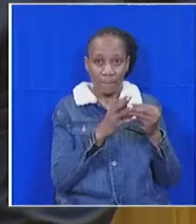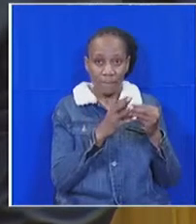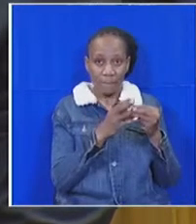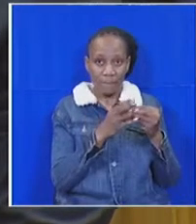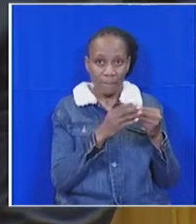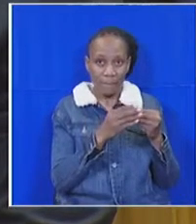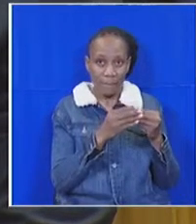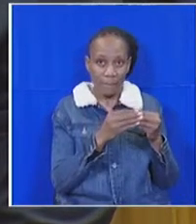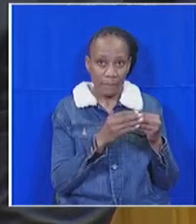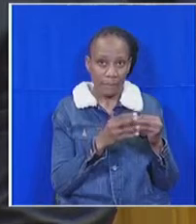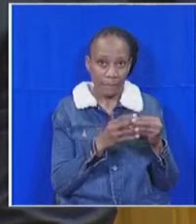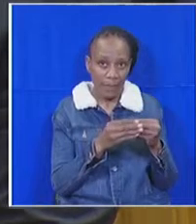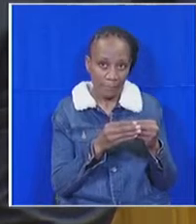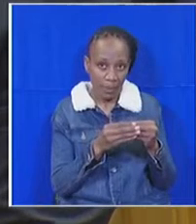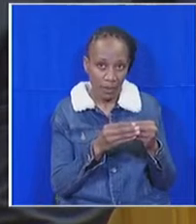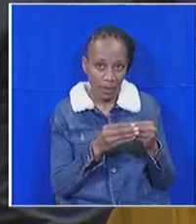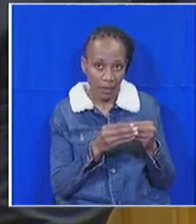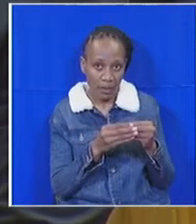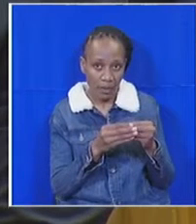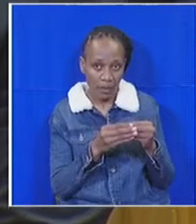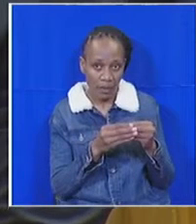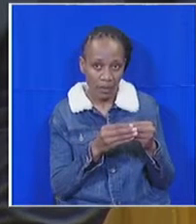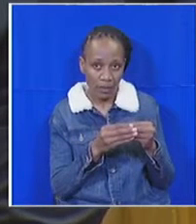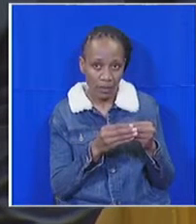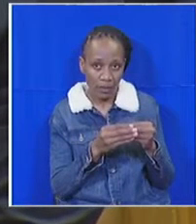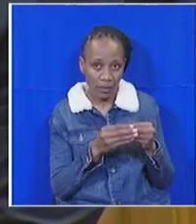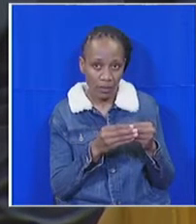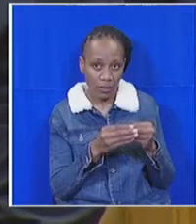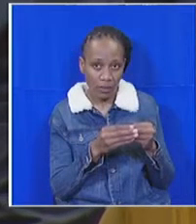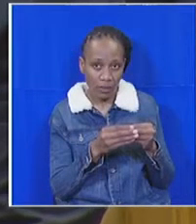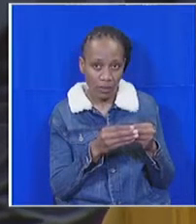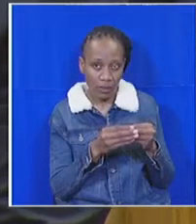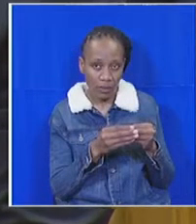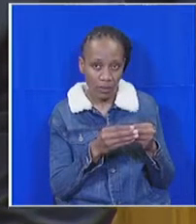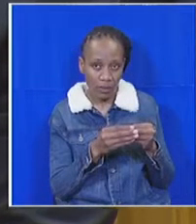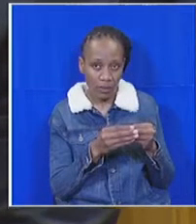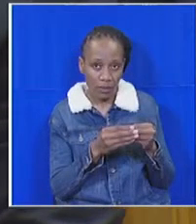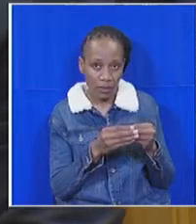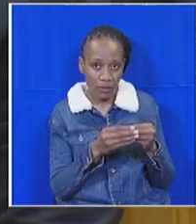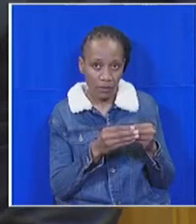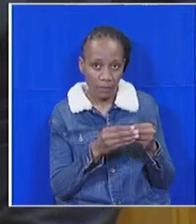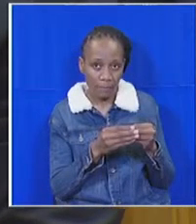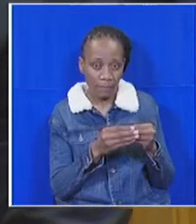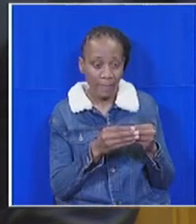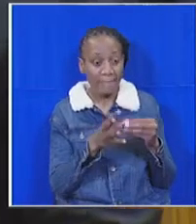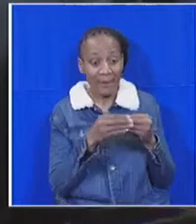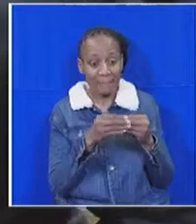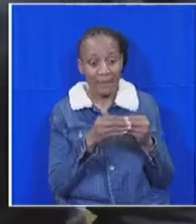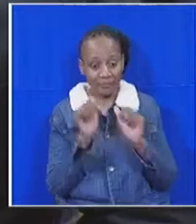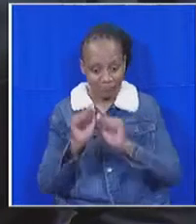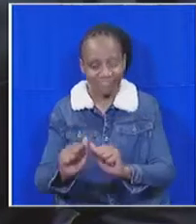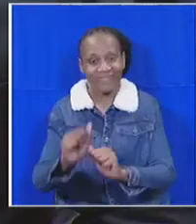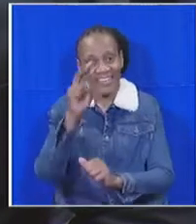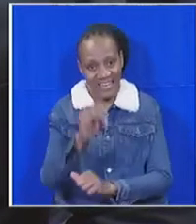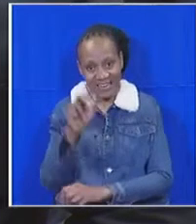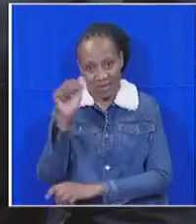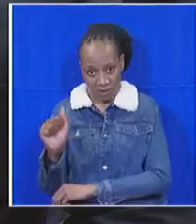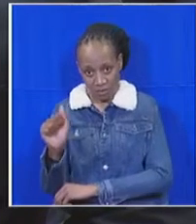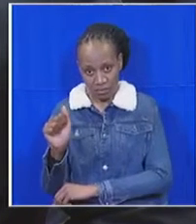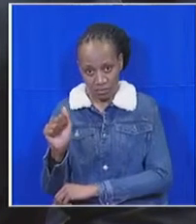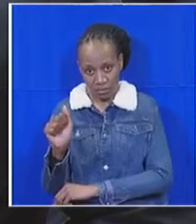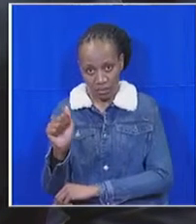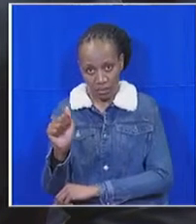at the definition of member in the new rule book, it says it means a member of the Assembly. That is further